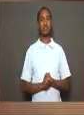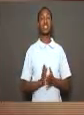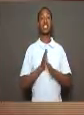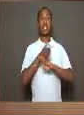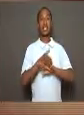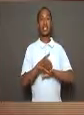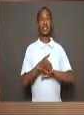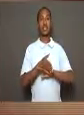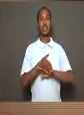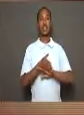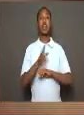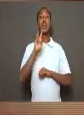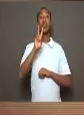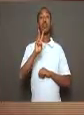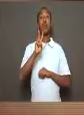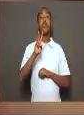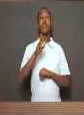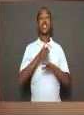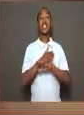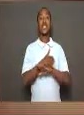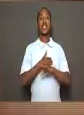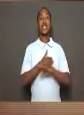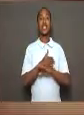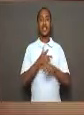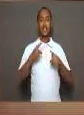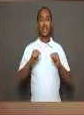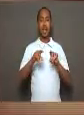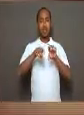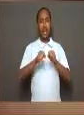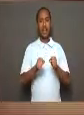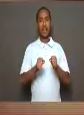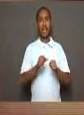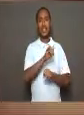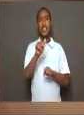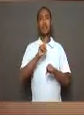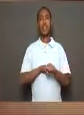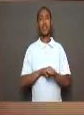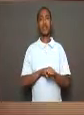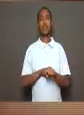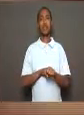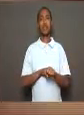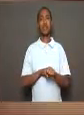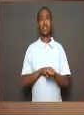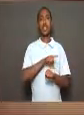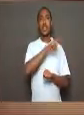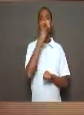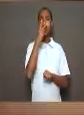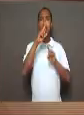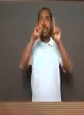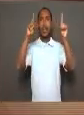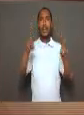Then, grab 2 of the sticks and try to break them at the same time, as you see